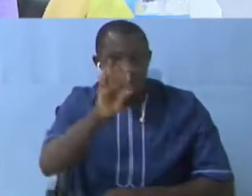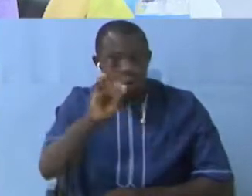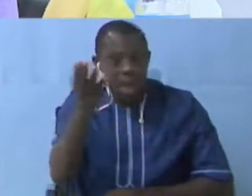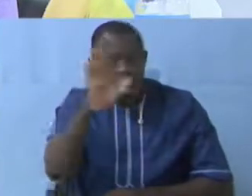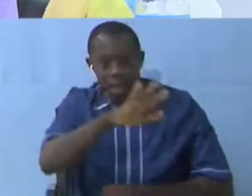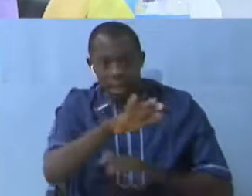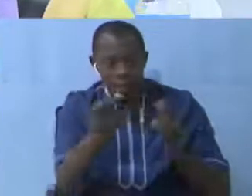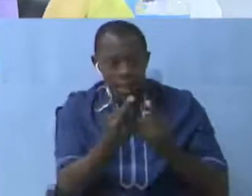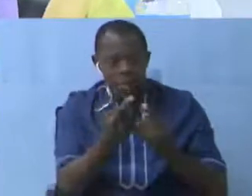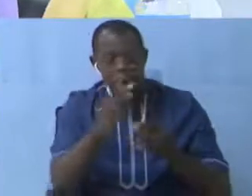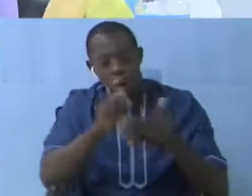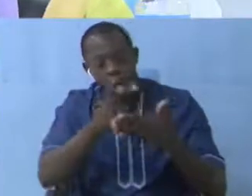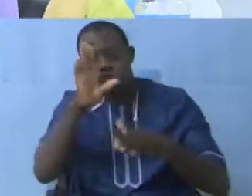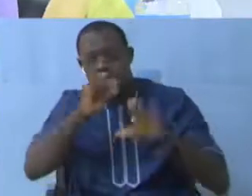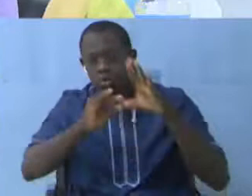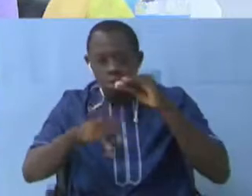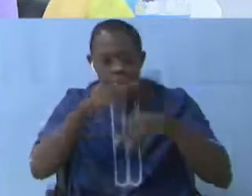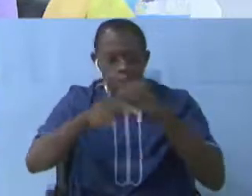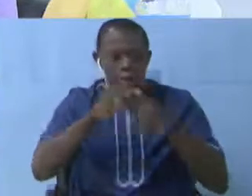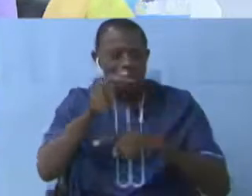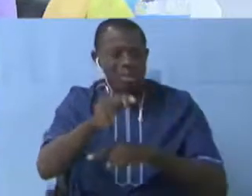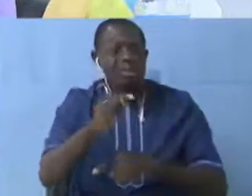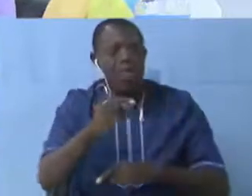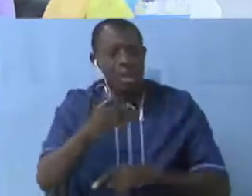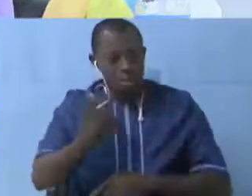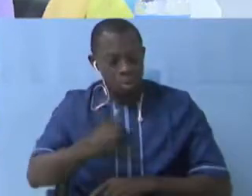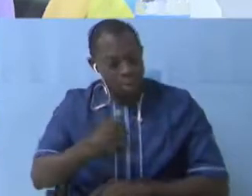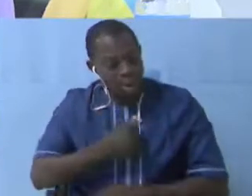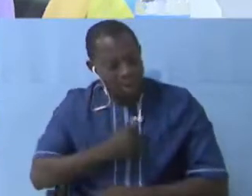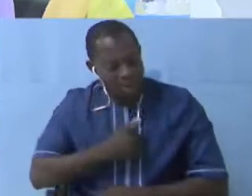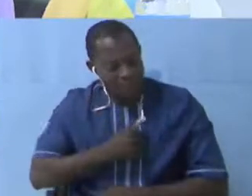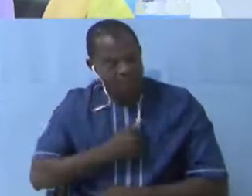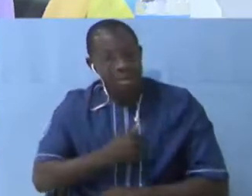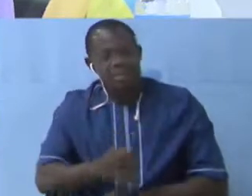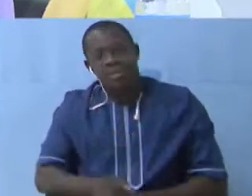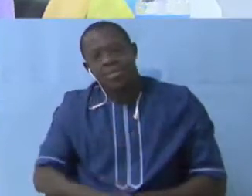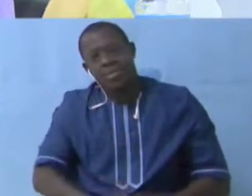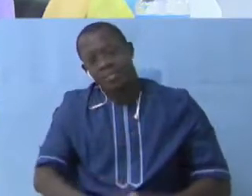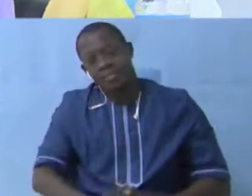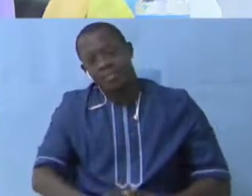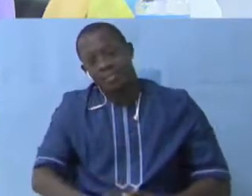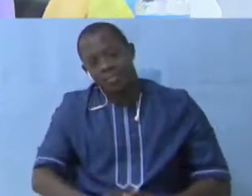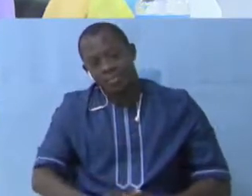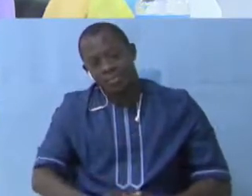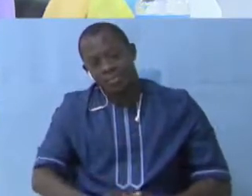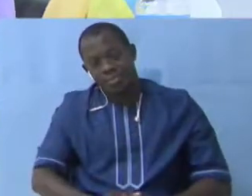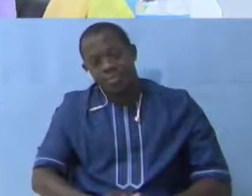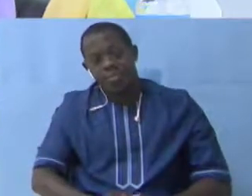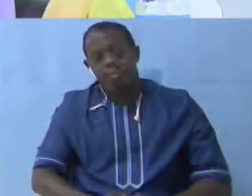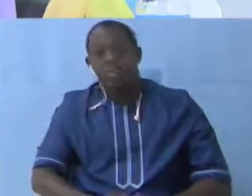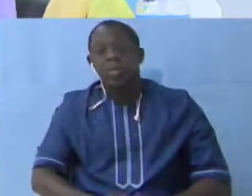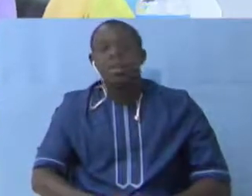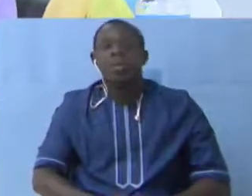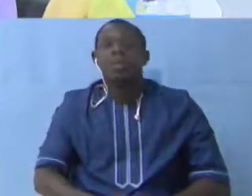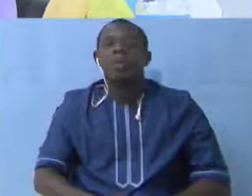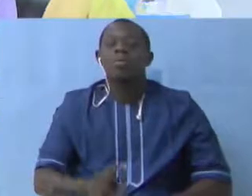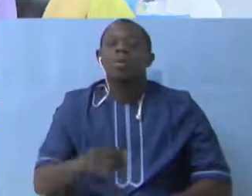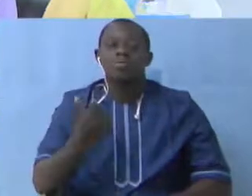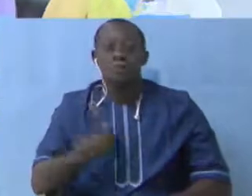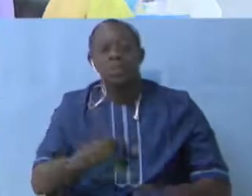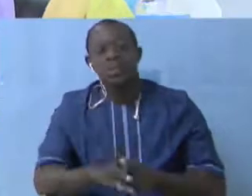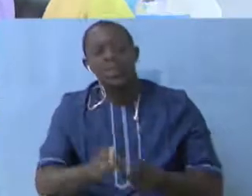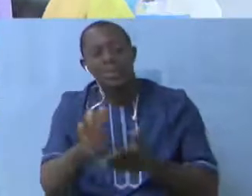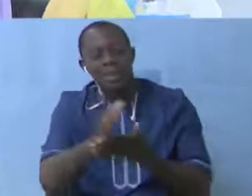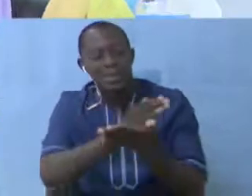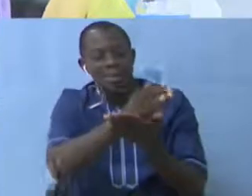to talk about it. ñëpp xam nañ ne daanu na waaye nag ñemewuñu na wax pour yéwaane li ci mel. So we share with some media,